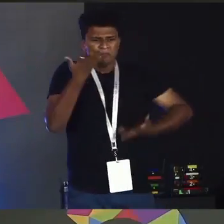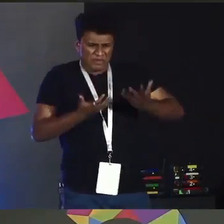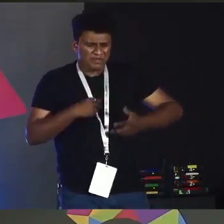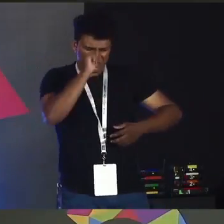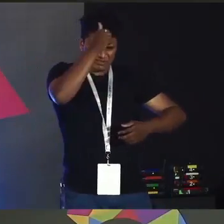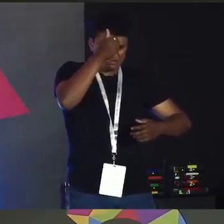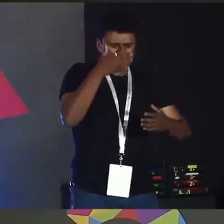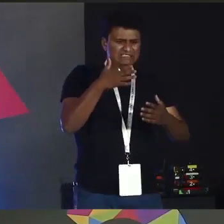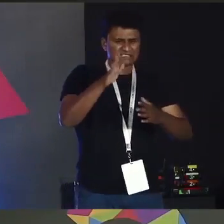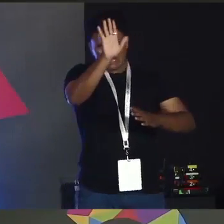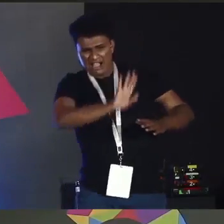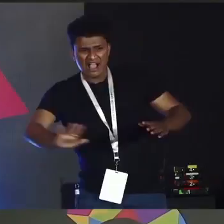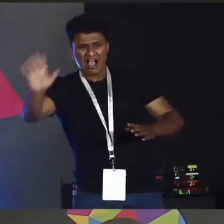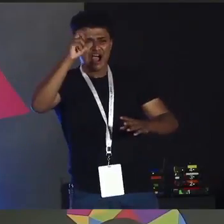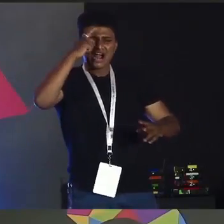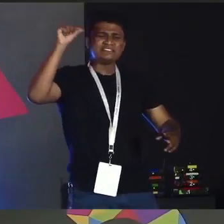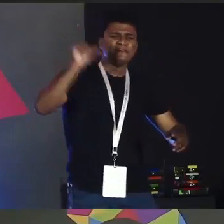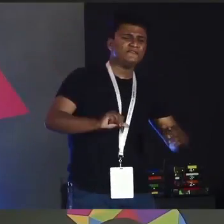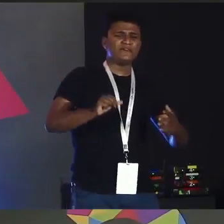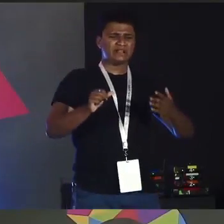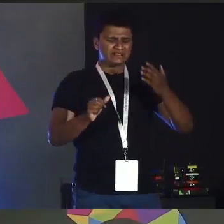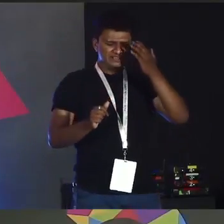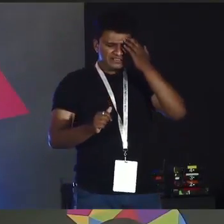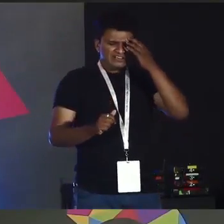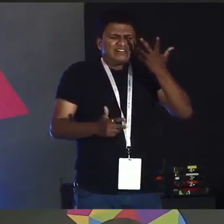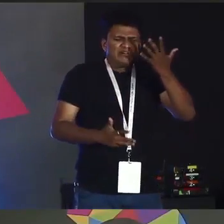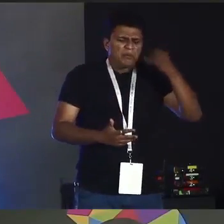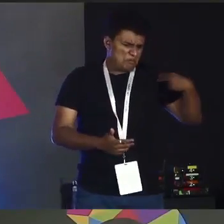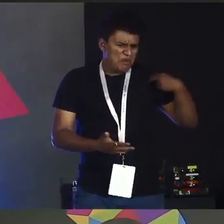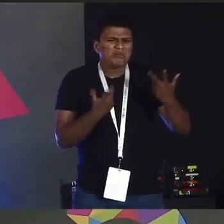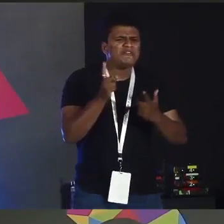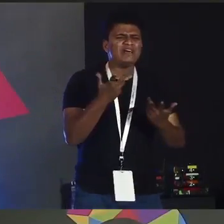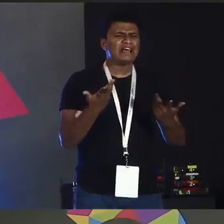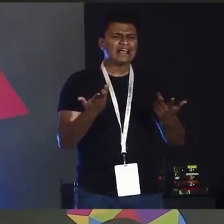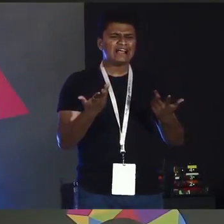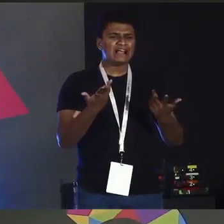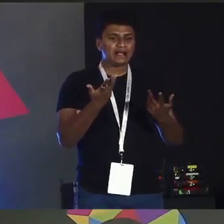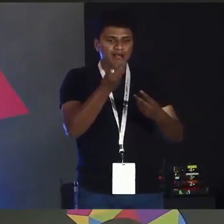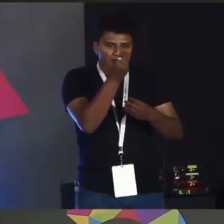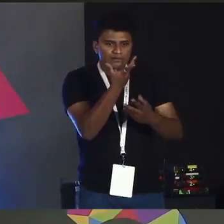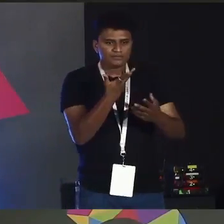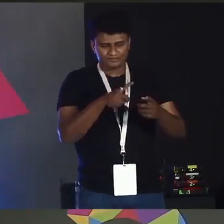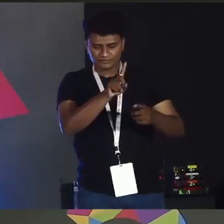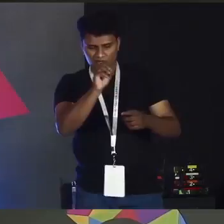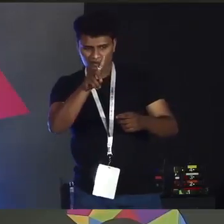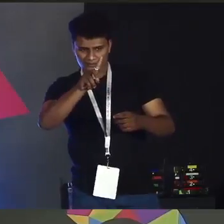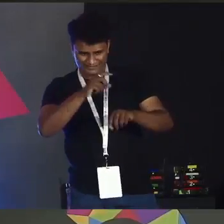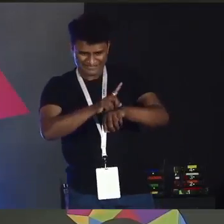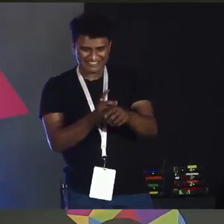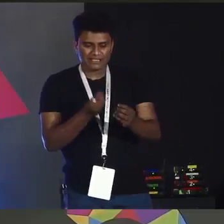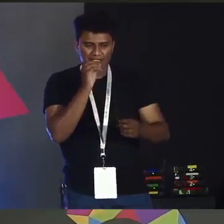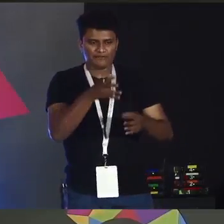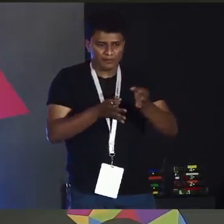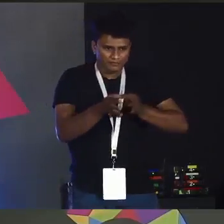the issues and we are just running in the rat race of whatever comes from outside. Some of the very simple issues in the next 10, 12 minutes I'll share with